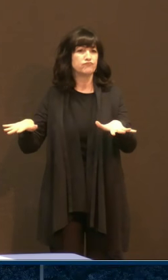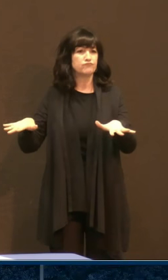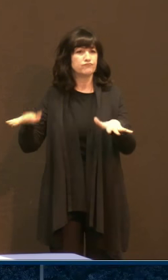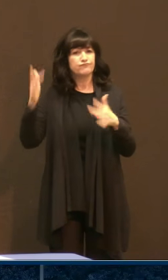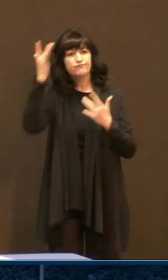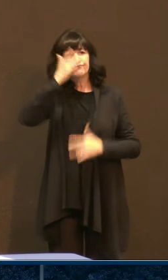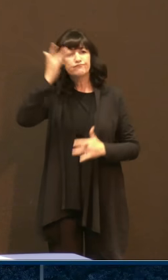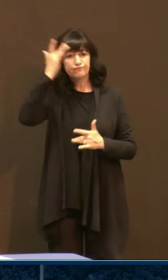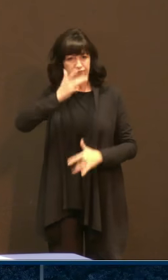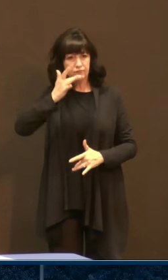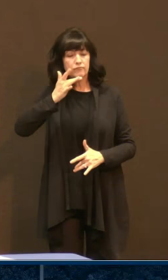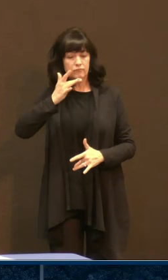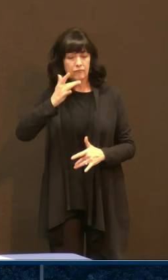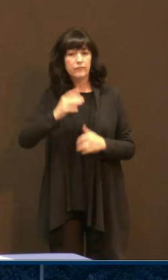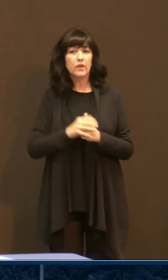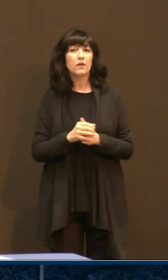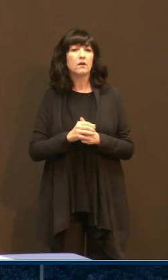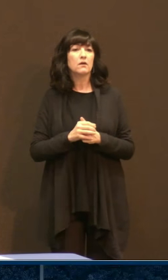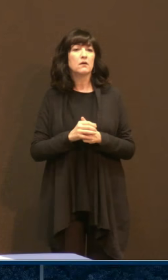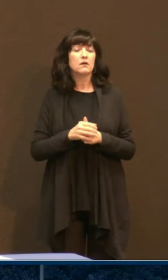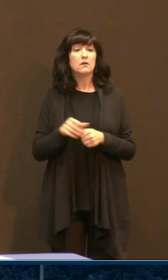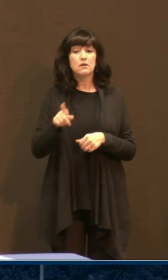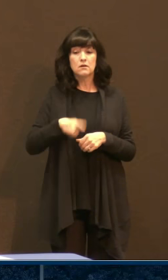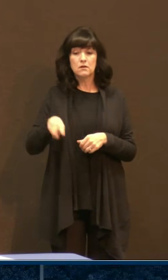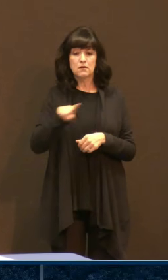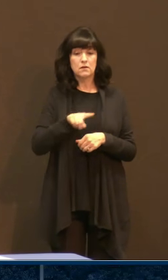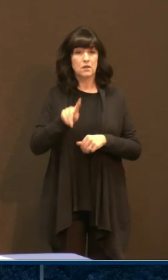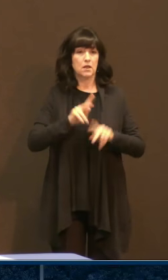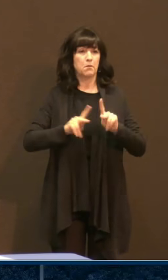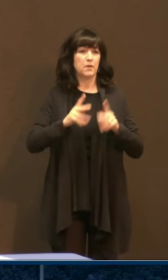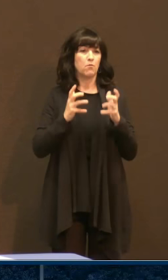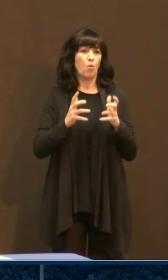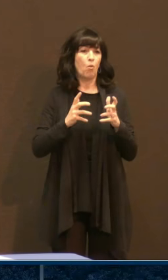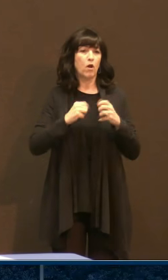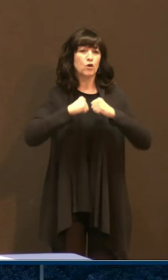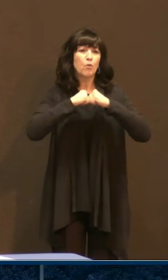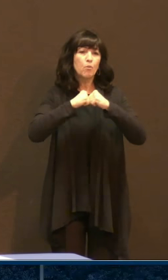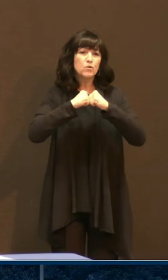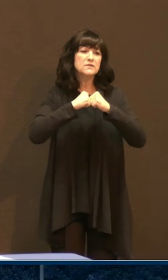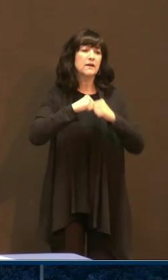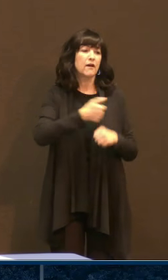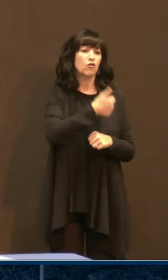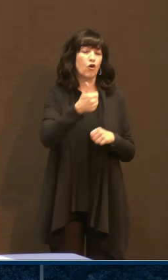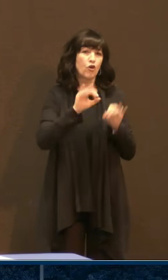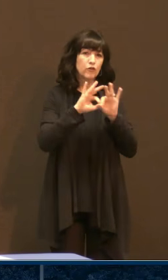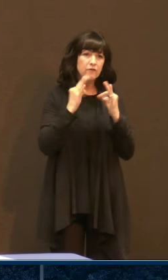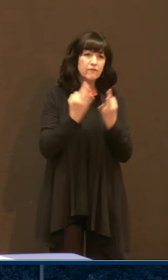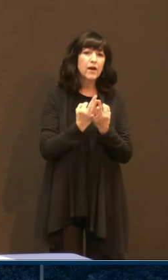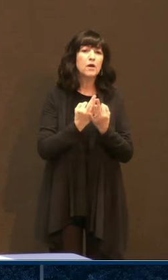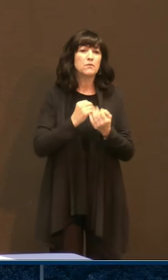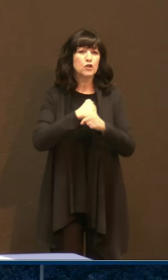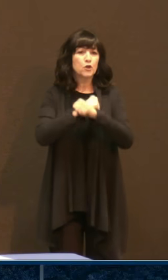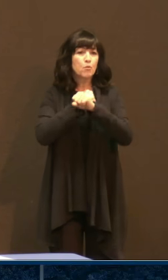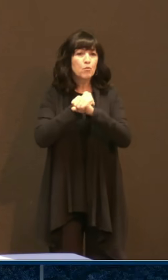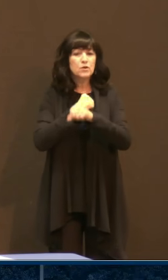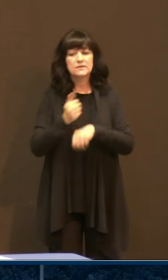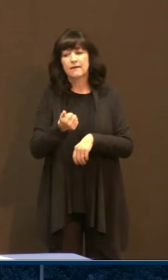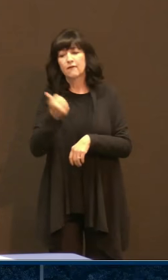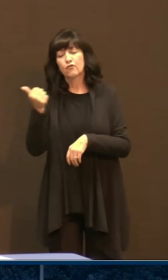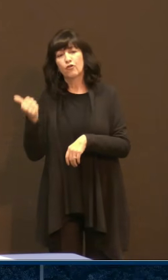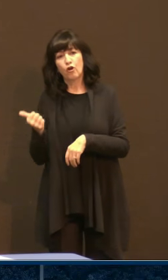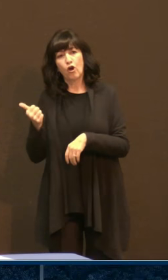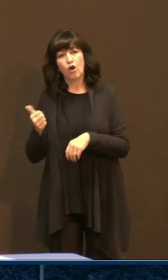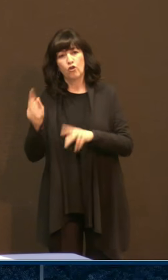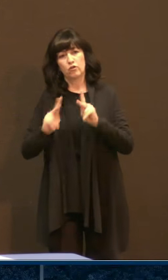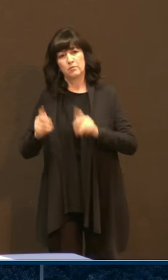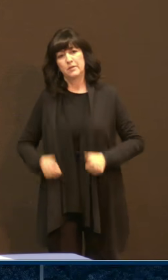are COVID-19 positive and protecting other family members and other residents of those communities. And a